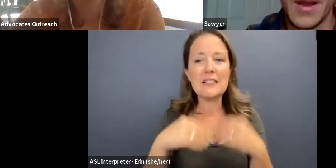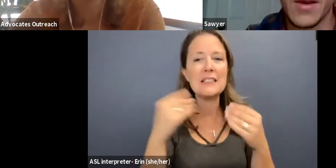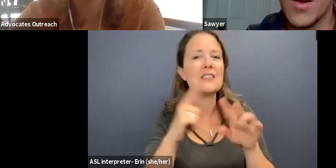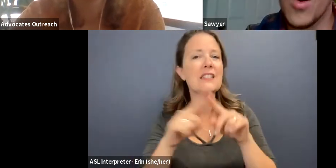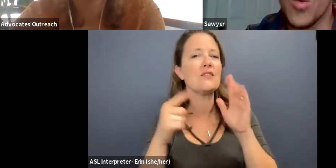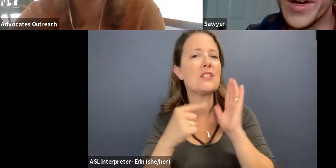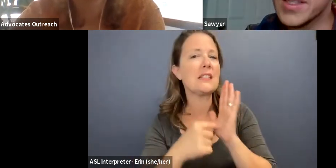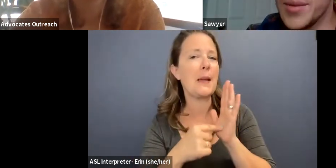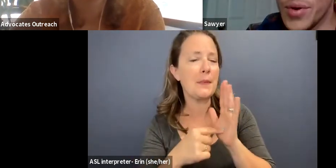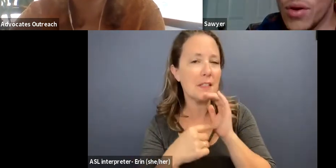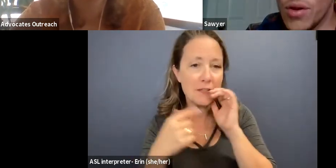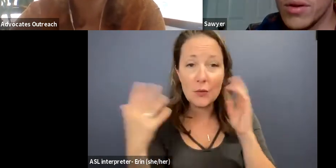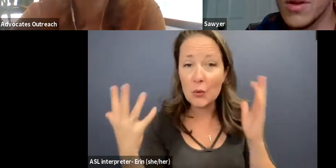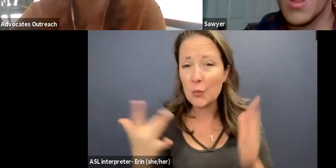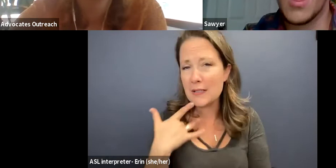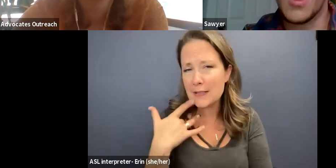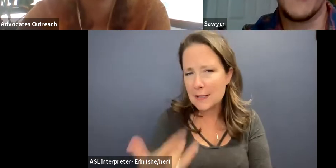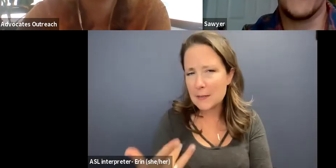fine.